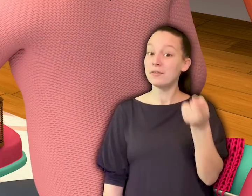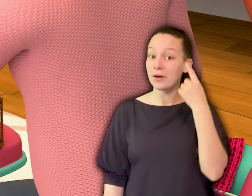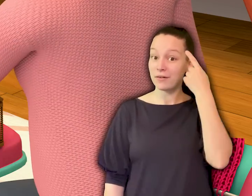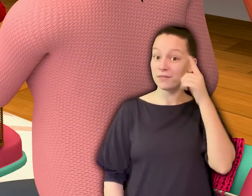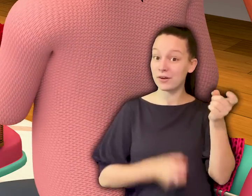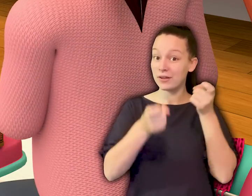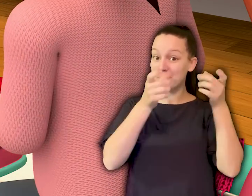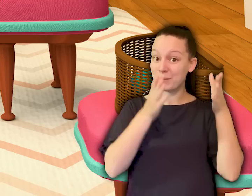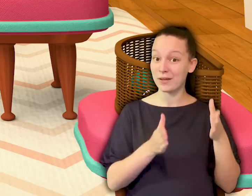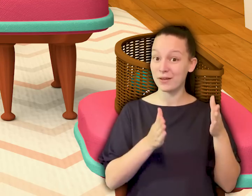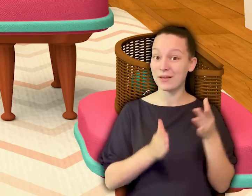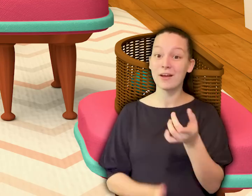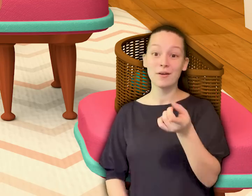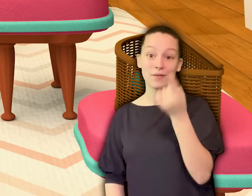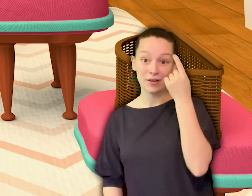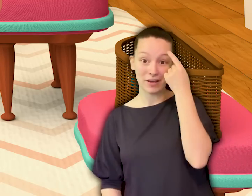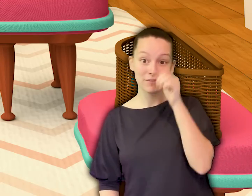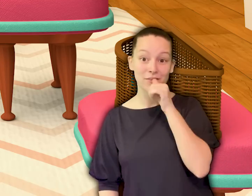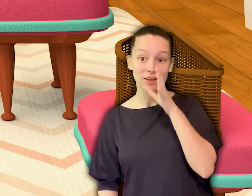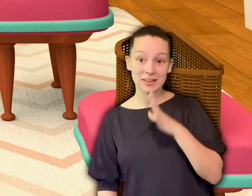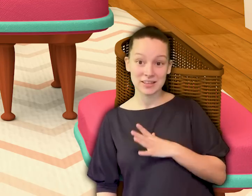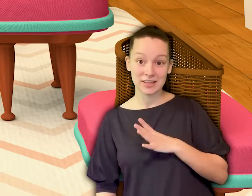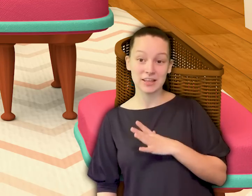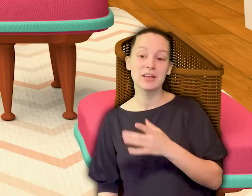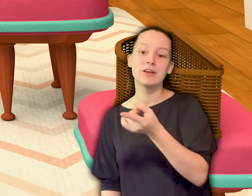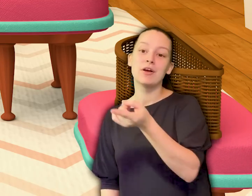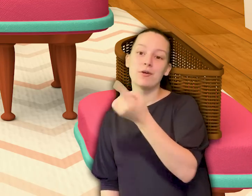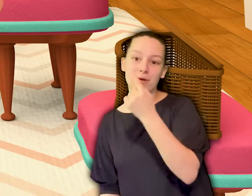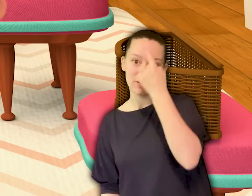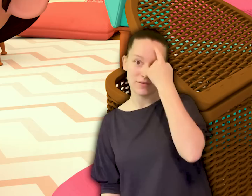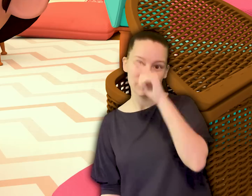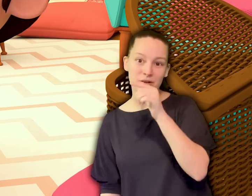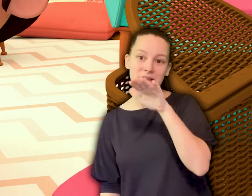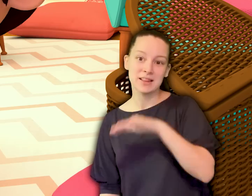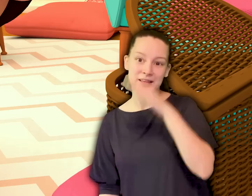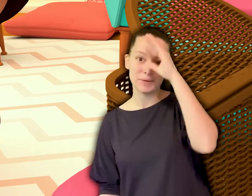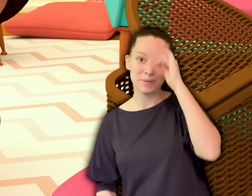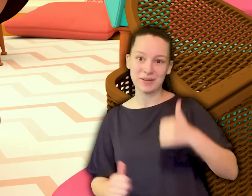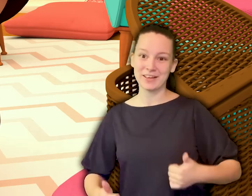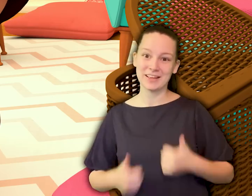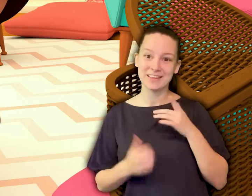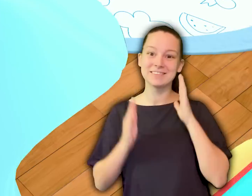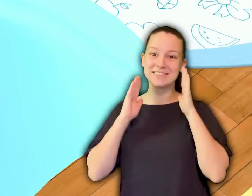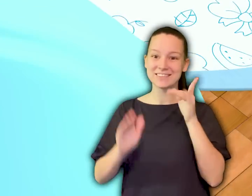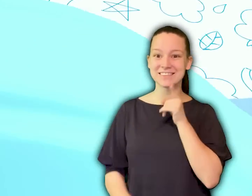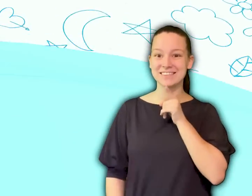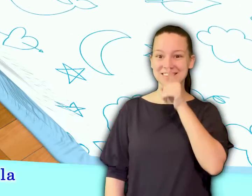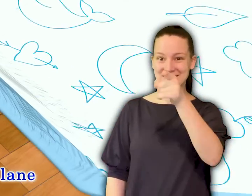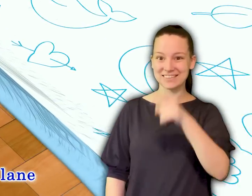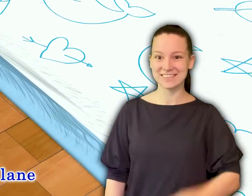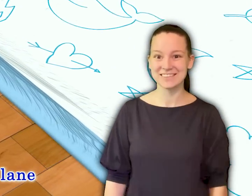full one for the master and one for the Dame and one for the little boy who